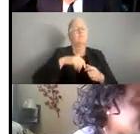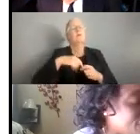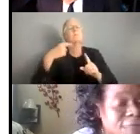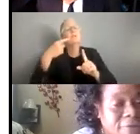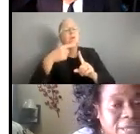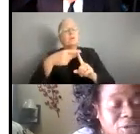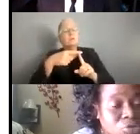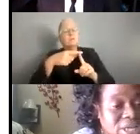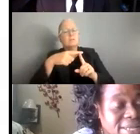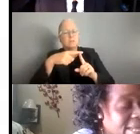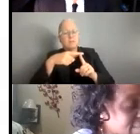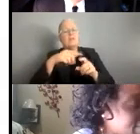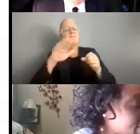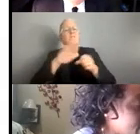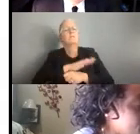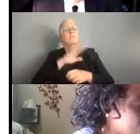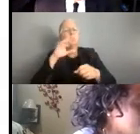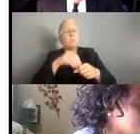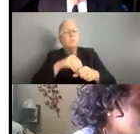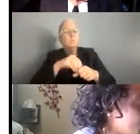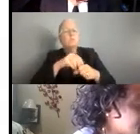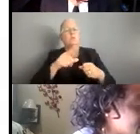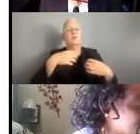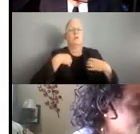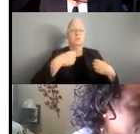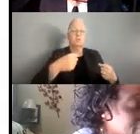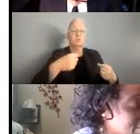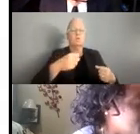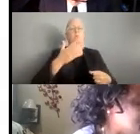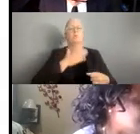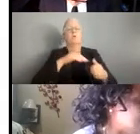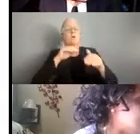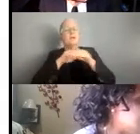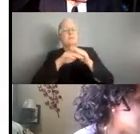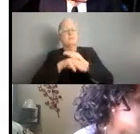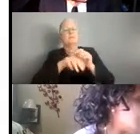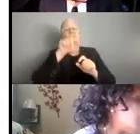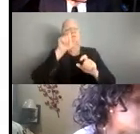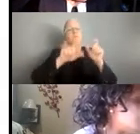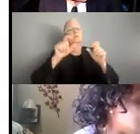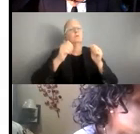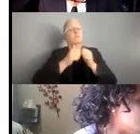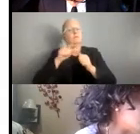a need for full inclusion in healthcare for access for persons with disabilities and legislation